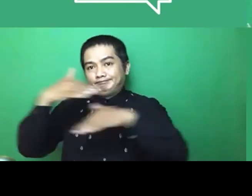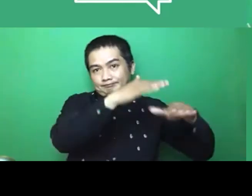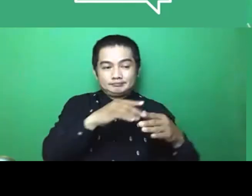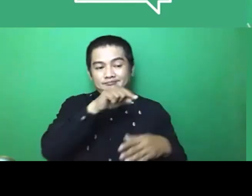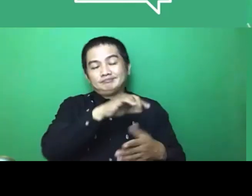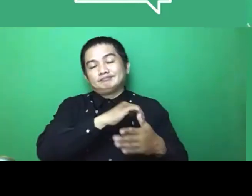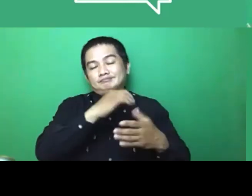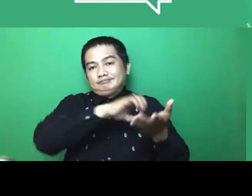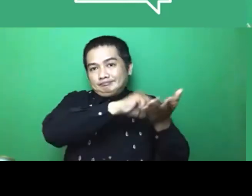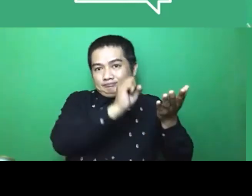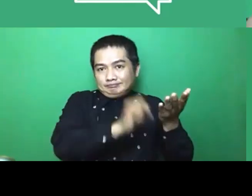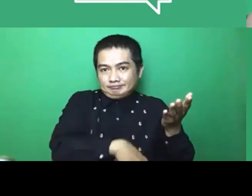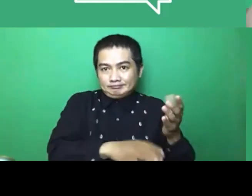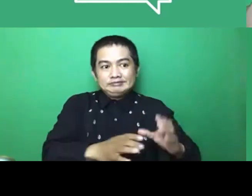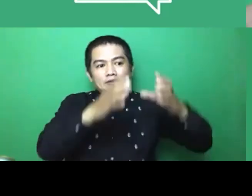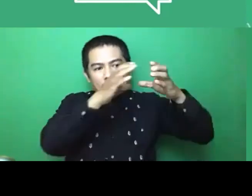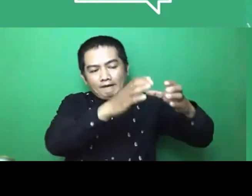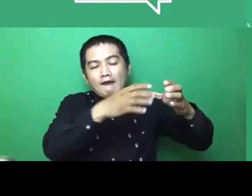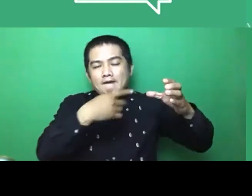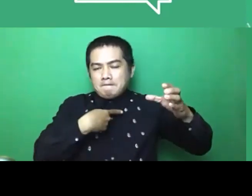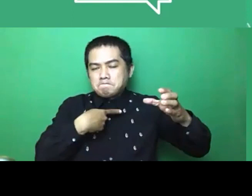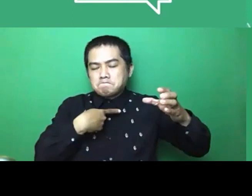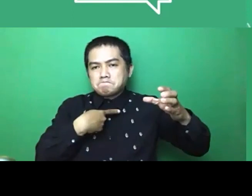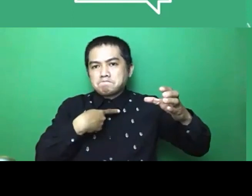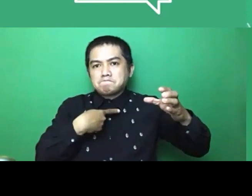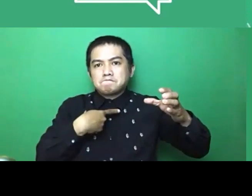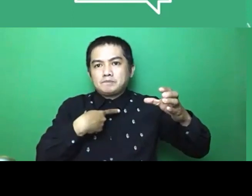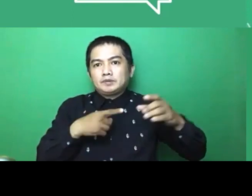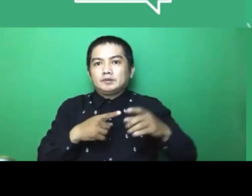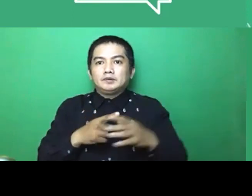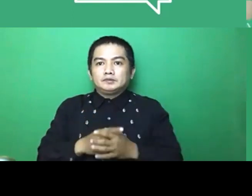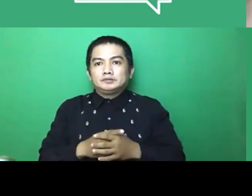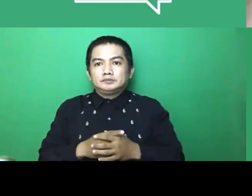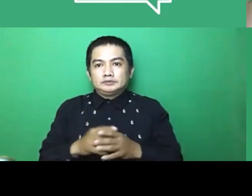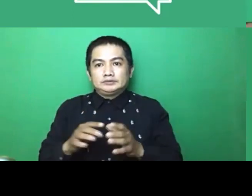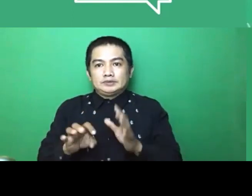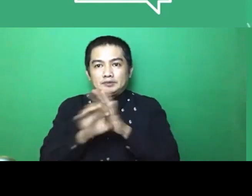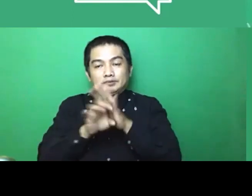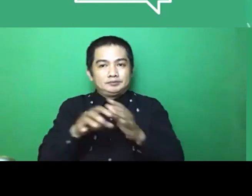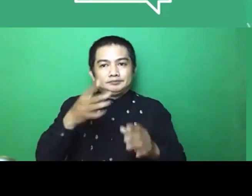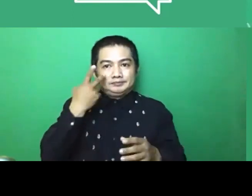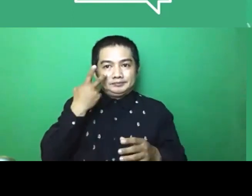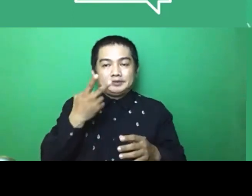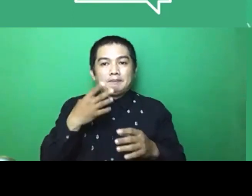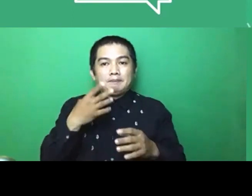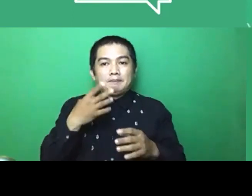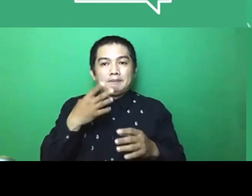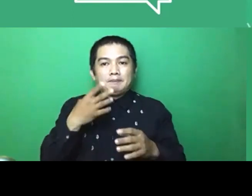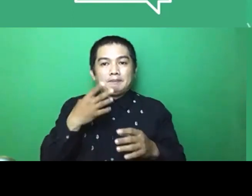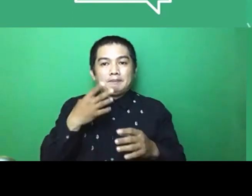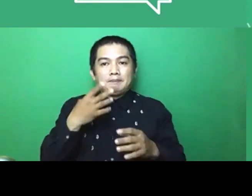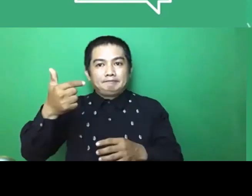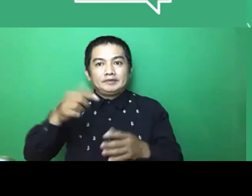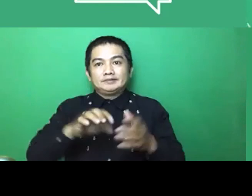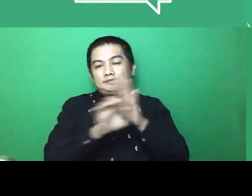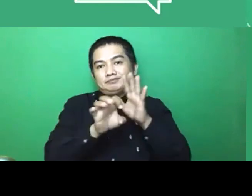you're working with an existing surface. So, okay, let's use a mug. That's easy. So if I wanted to use subtractive